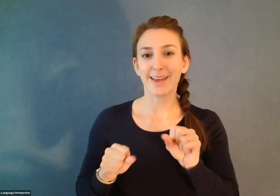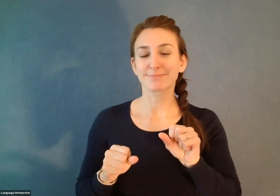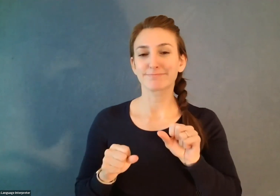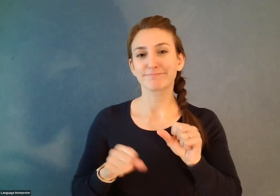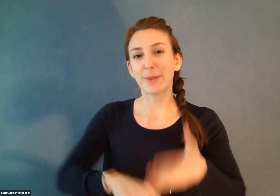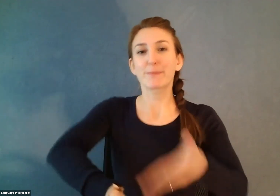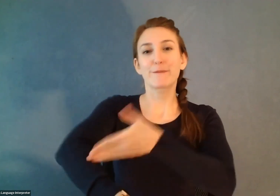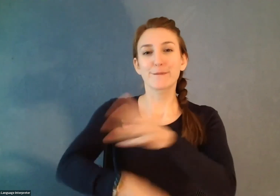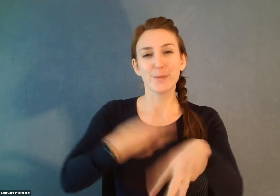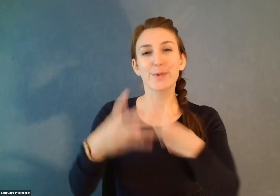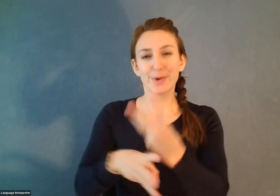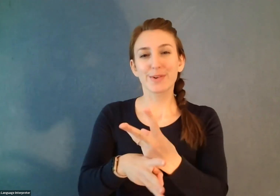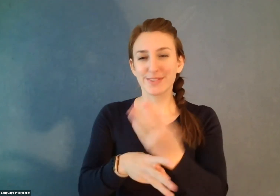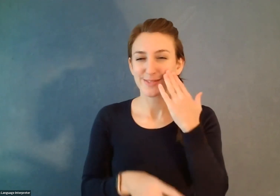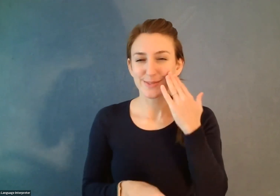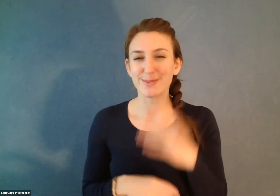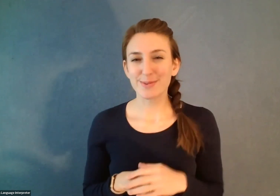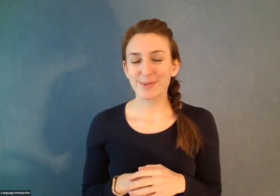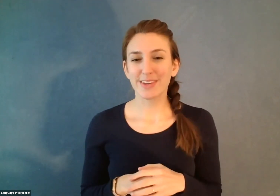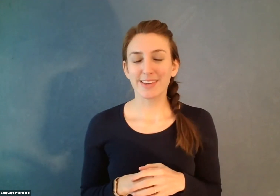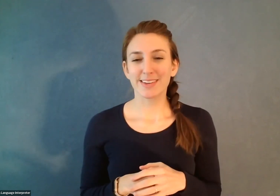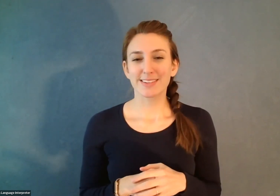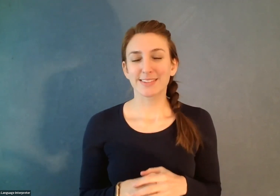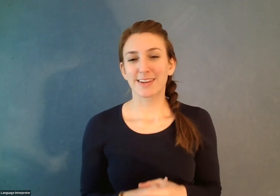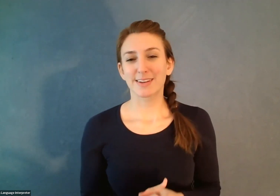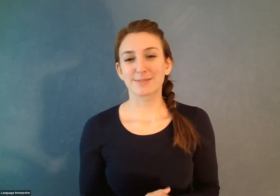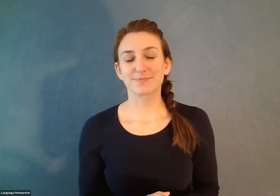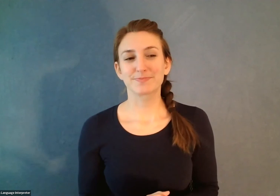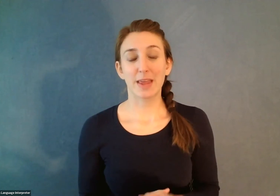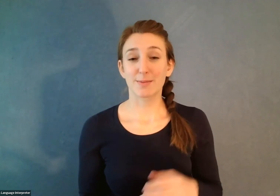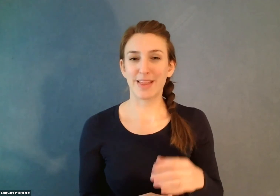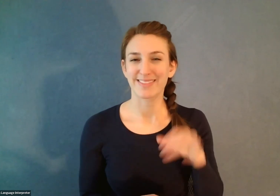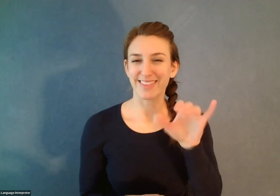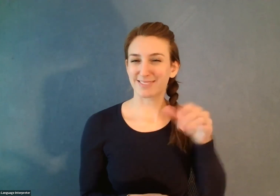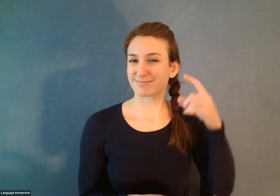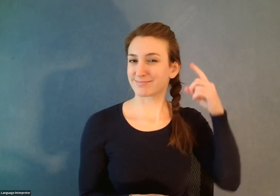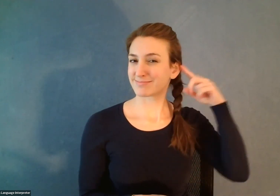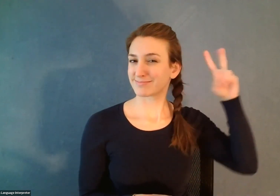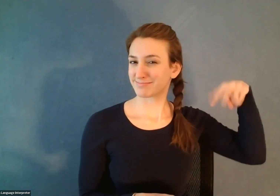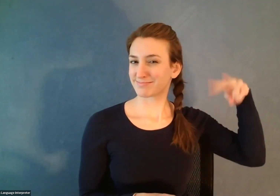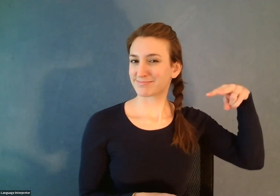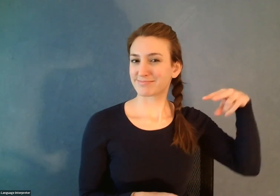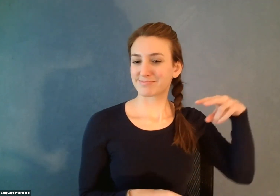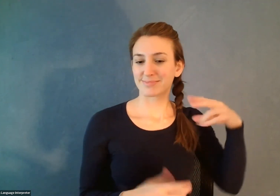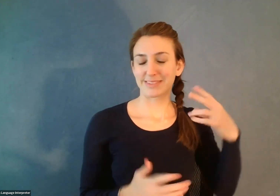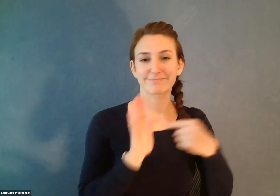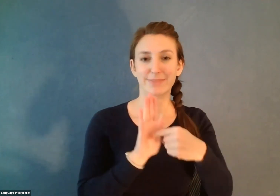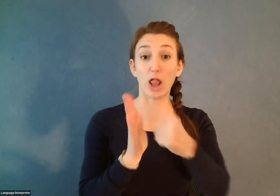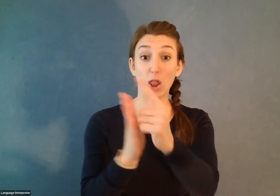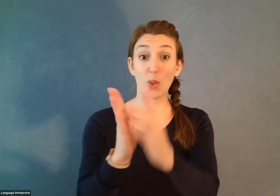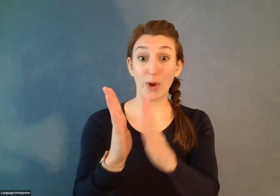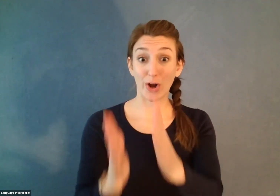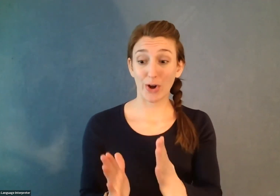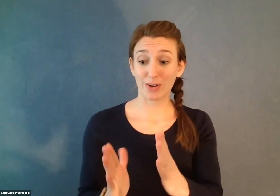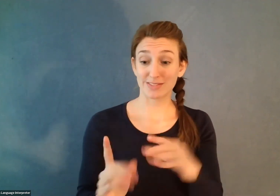those stereotypes that exist, because they're out there. When we think of lawyers and criminal defense attorneys and district, we have stereotypes, but we